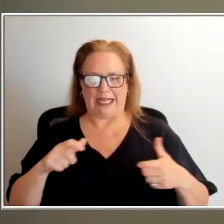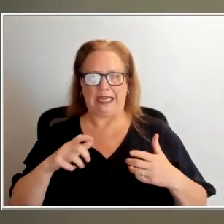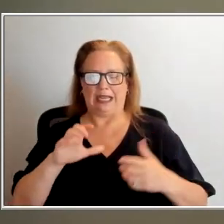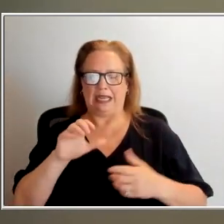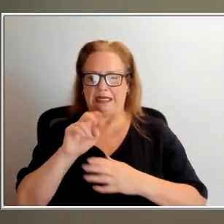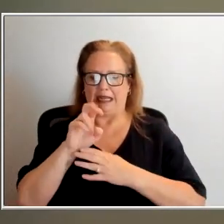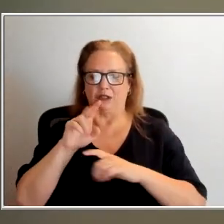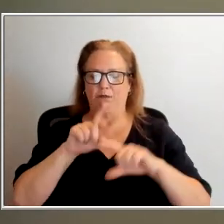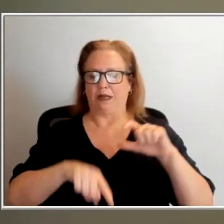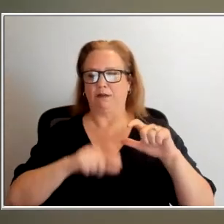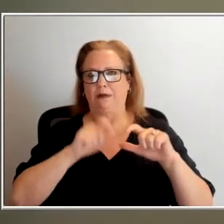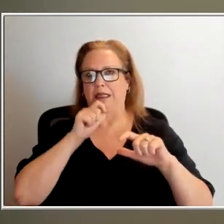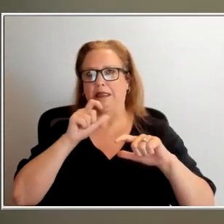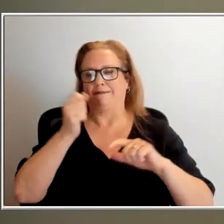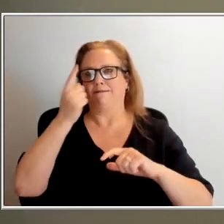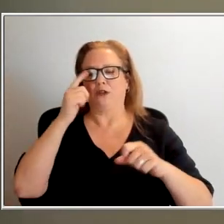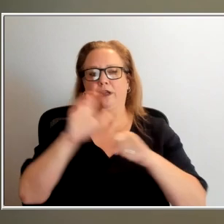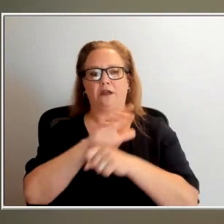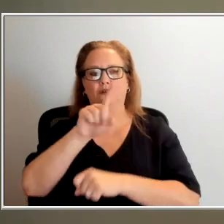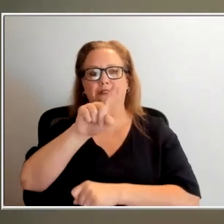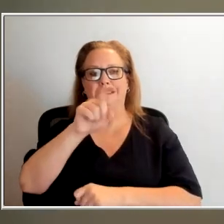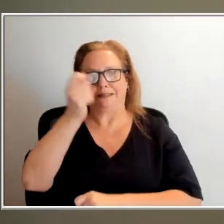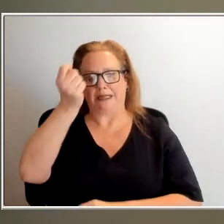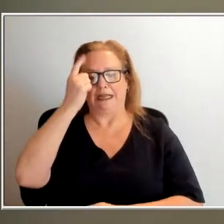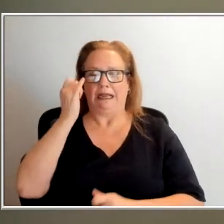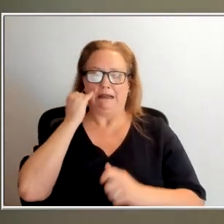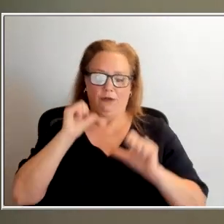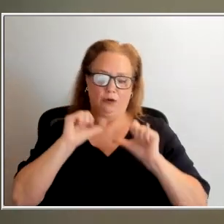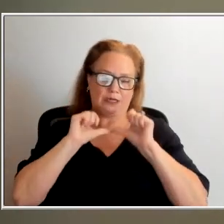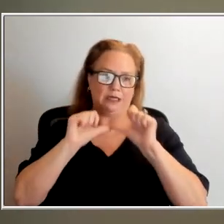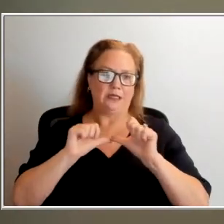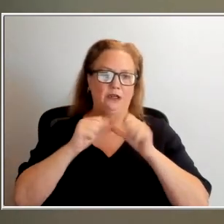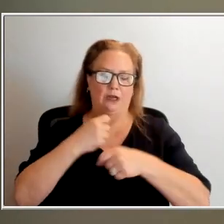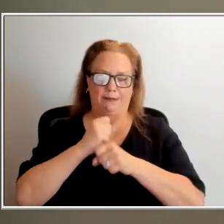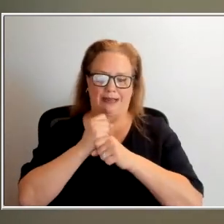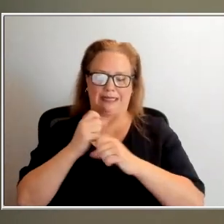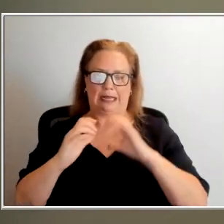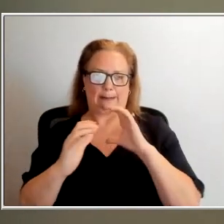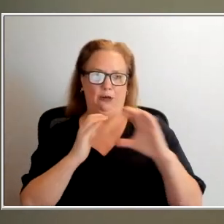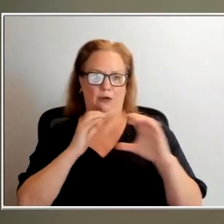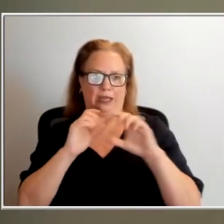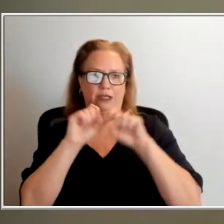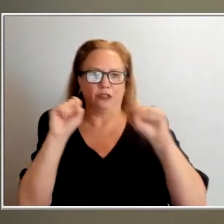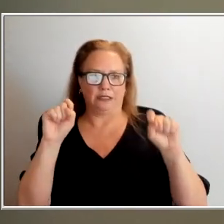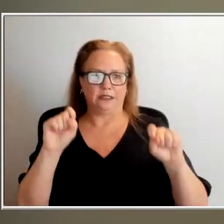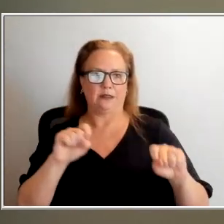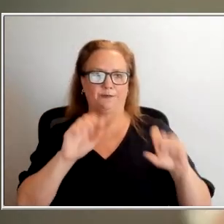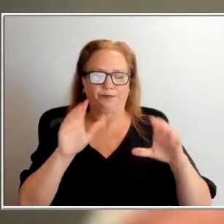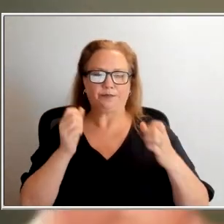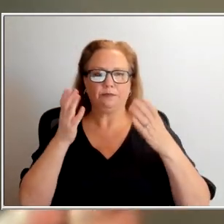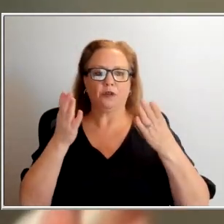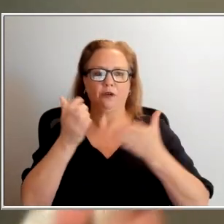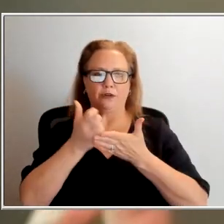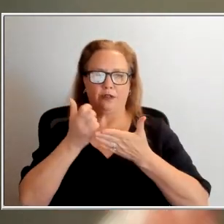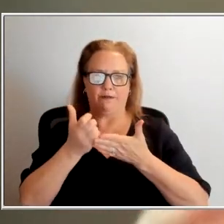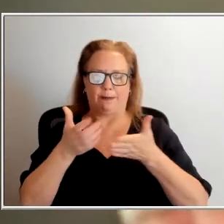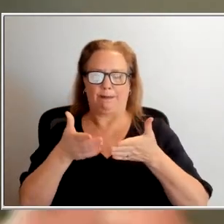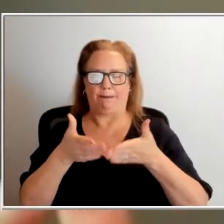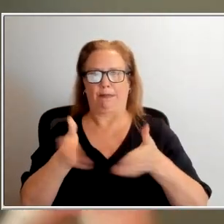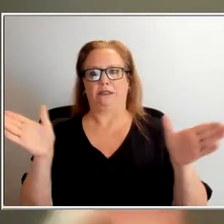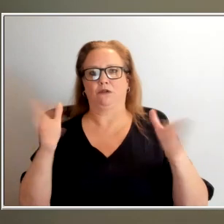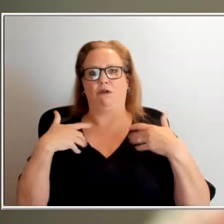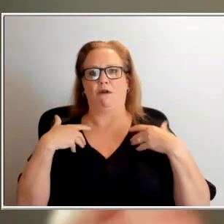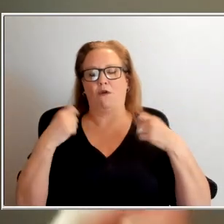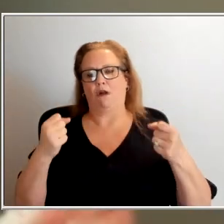don't finally understand it. So I tell people, if you can continue to create that communication system, you're giving yourself the best overall health